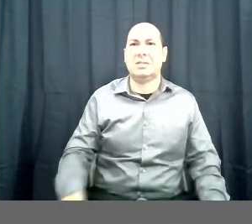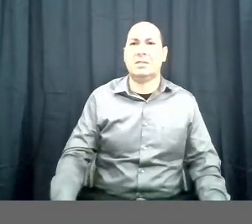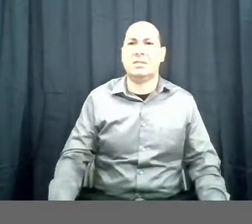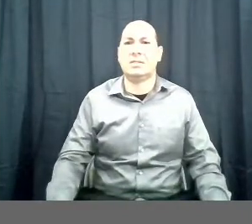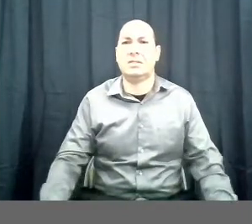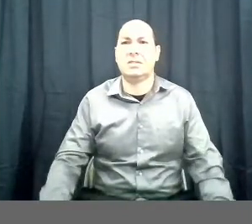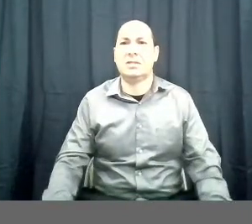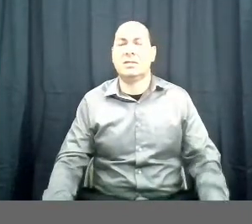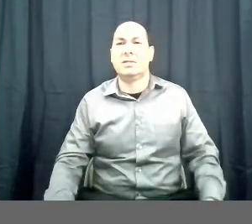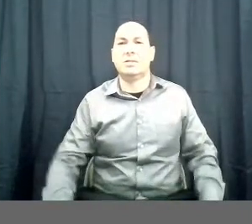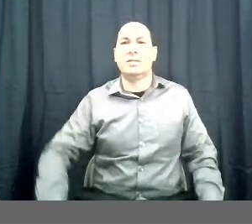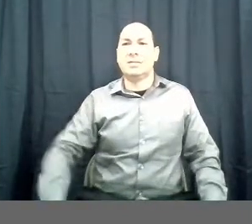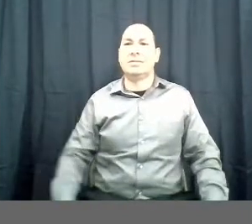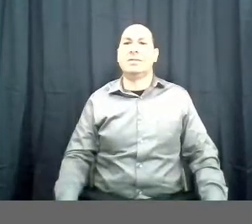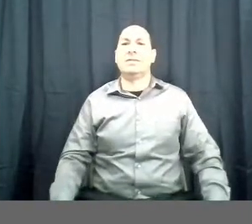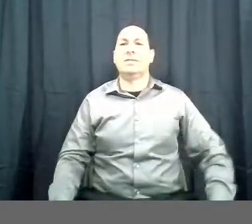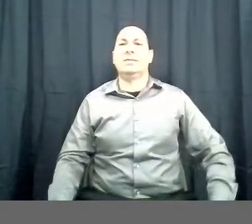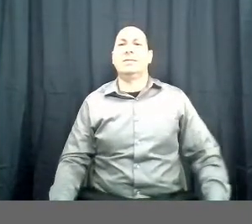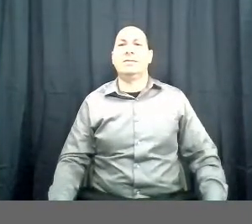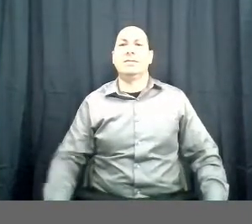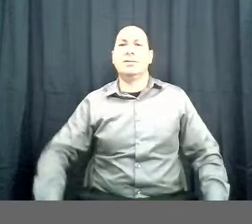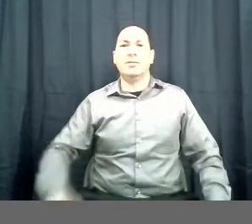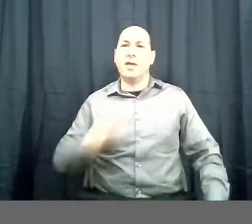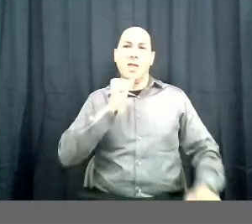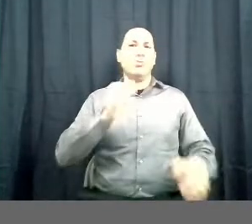leaving. You broke okay.